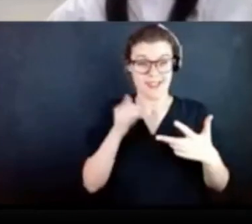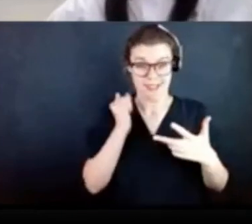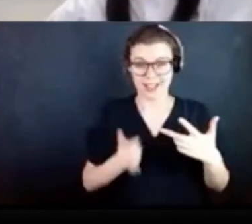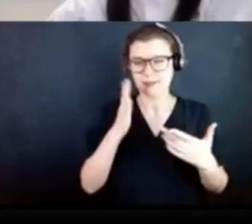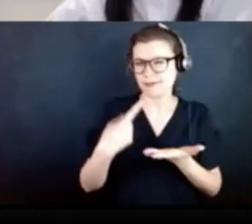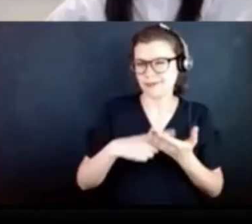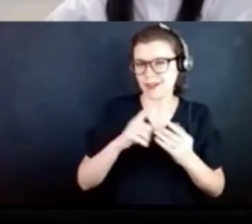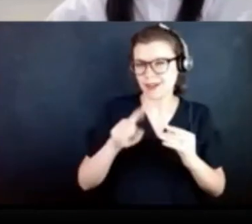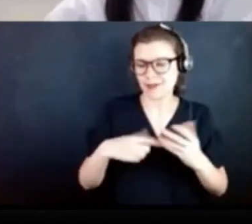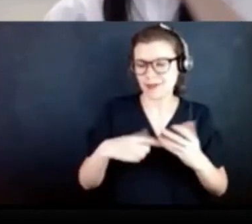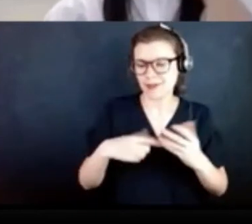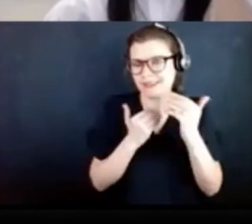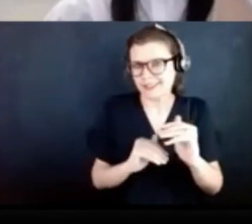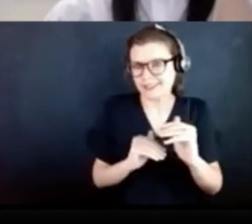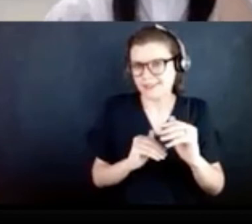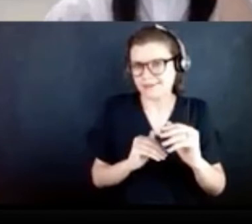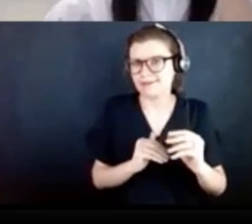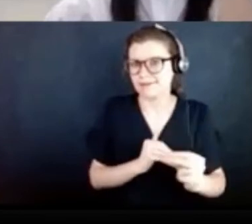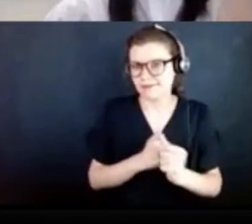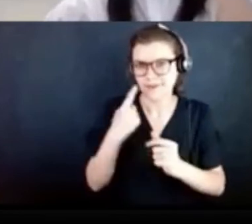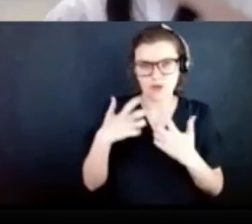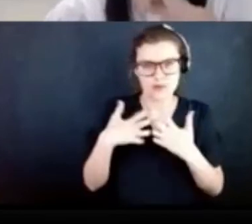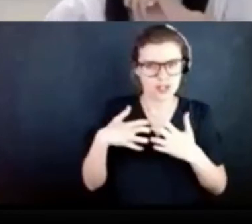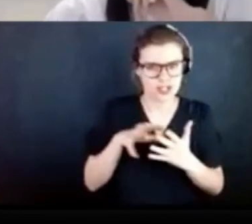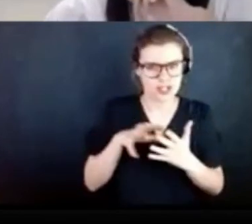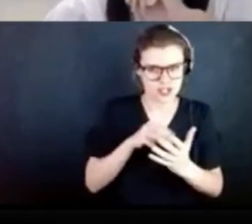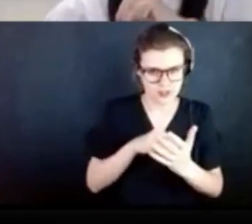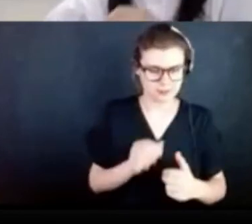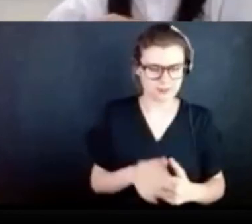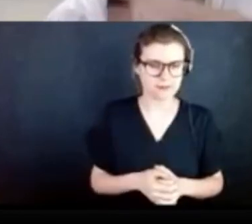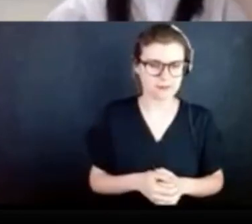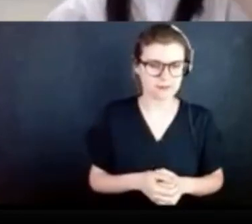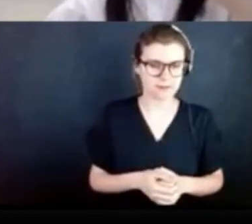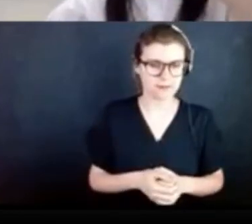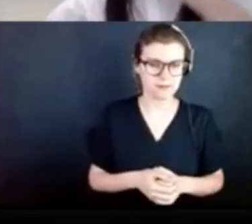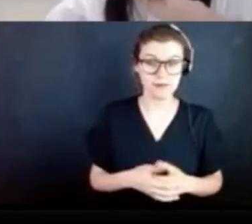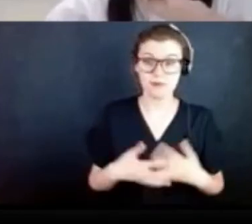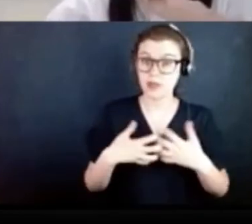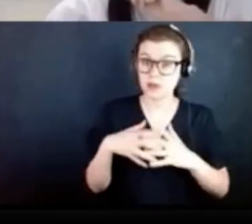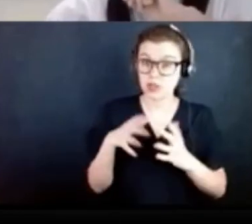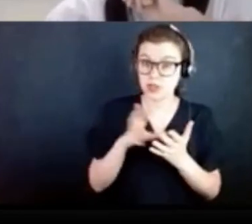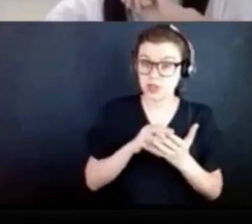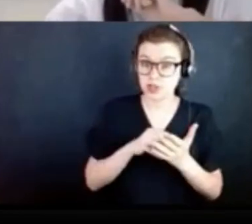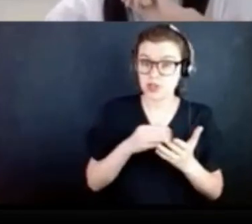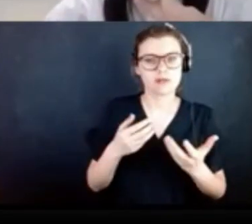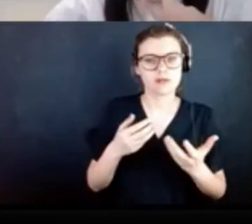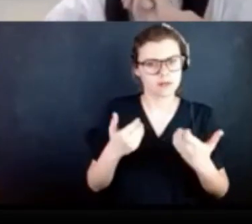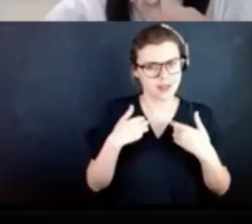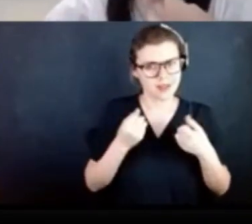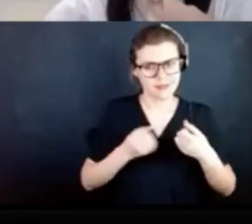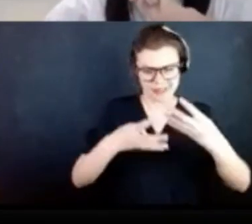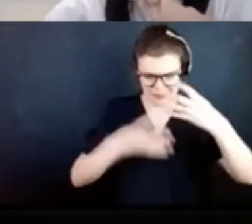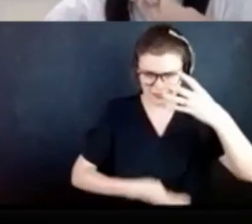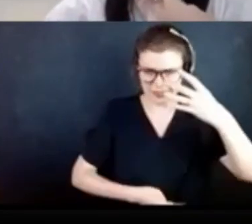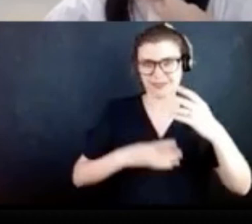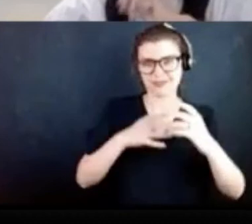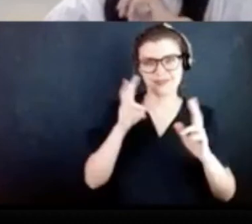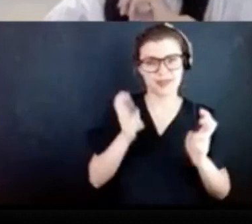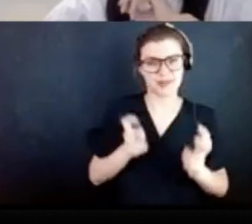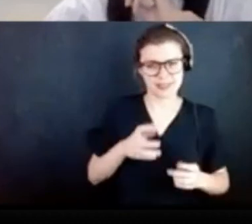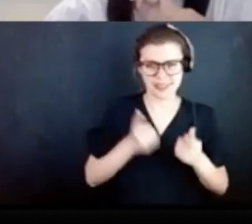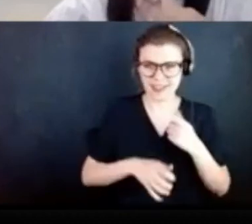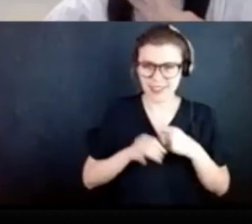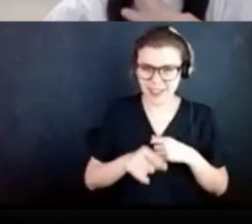limitations of machine learning. Machine learning is, as I just mentioned, there are many training topics in this area and has been applied in